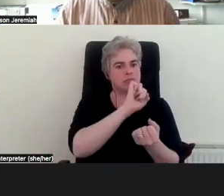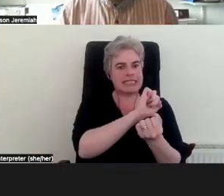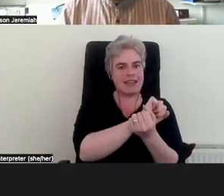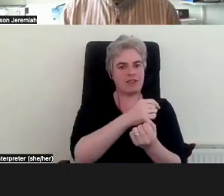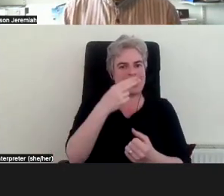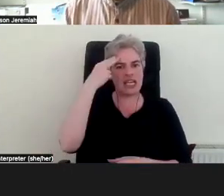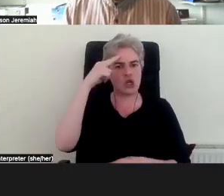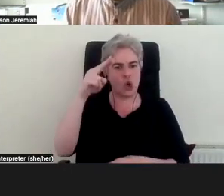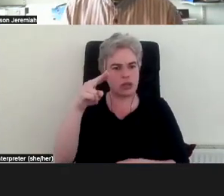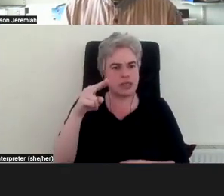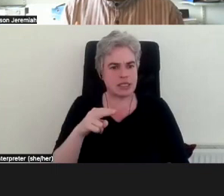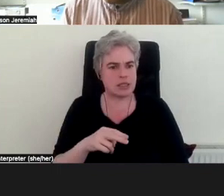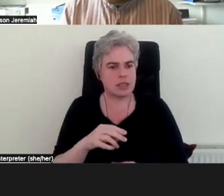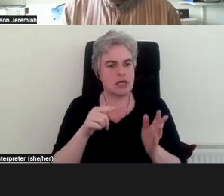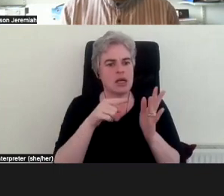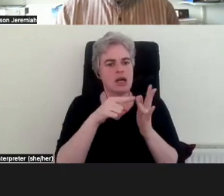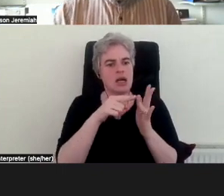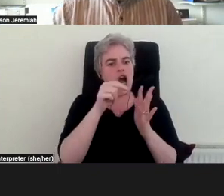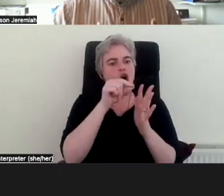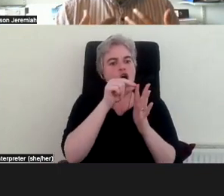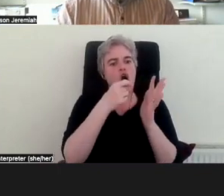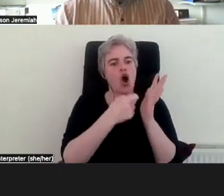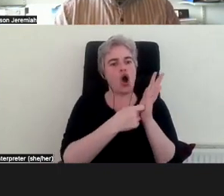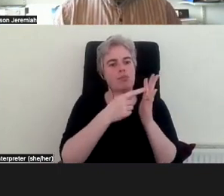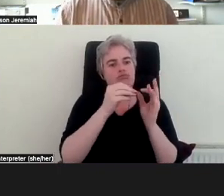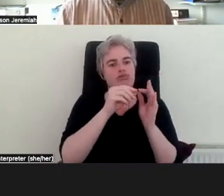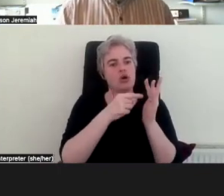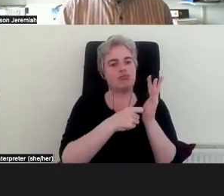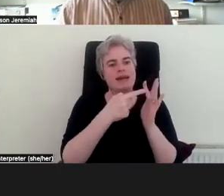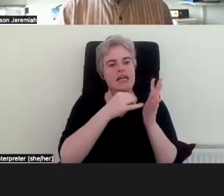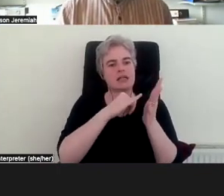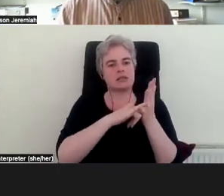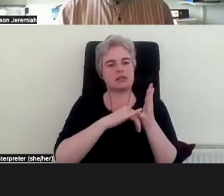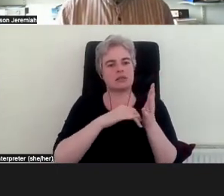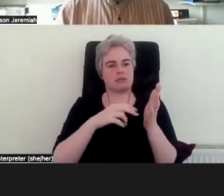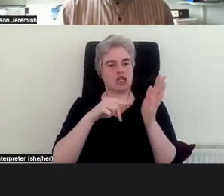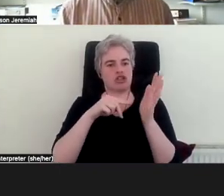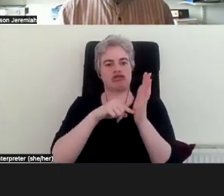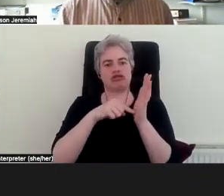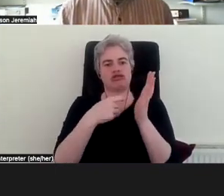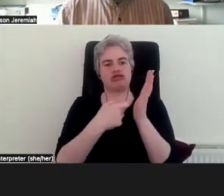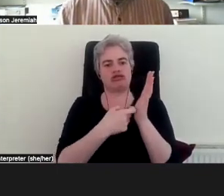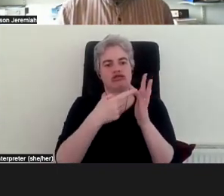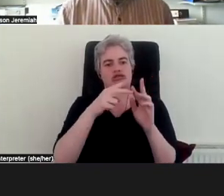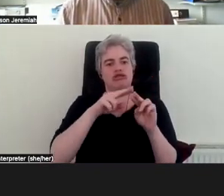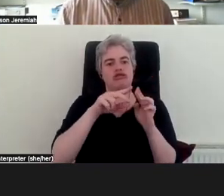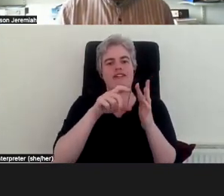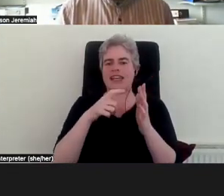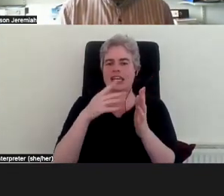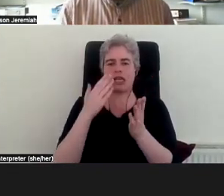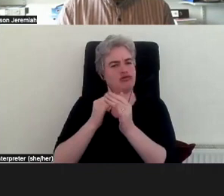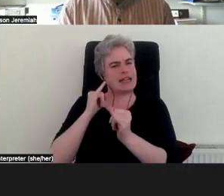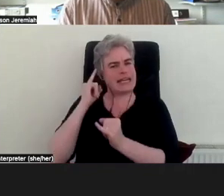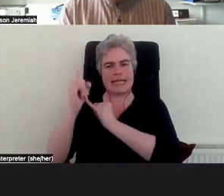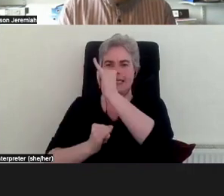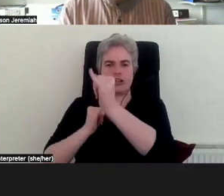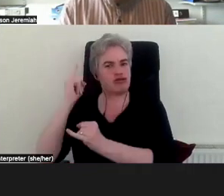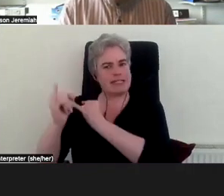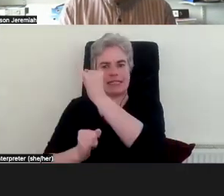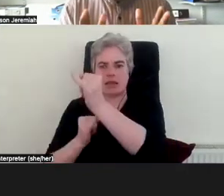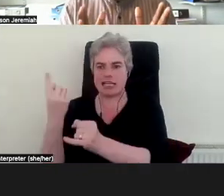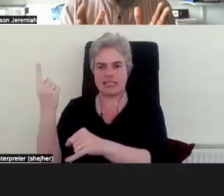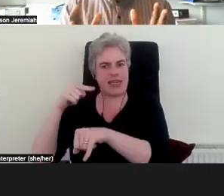it opprobrious traffic. So he really articulated a criticism of the SPG at that point in